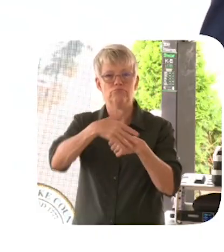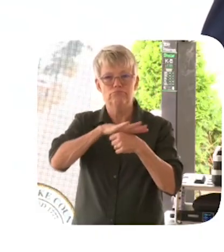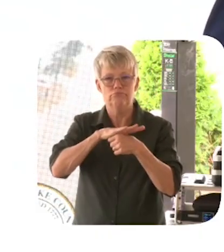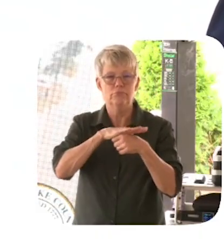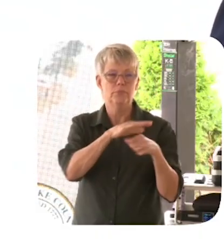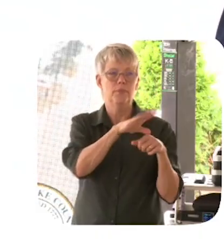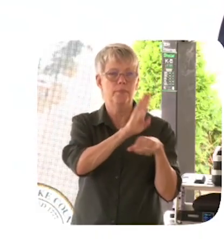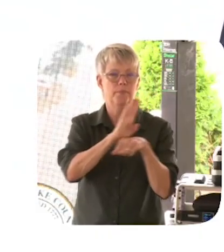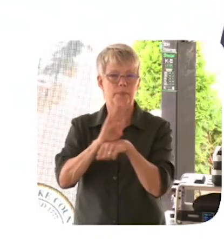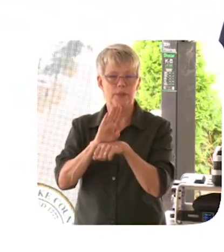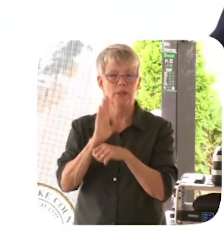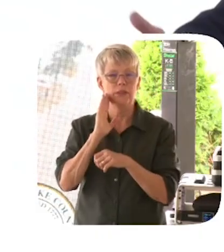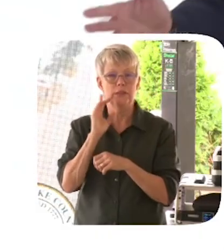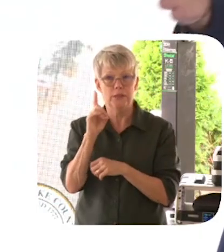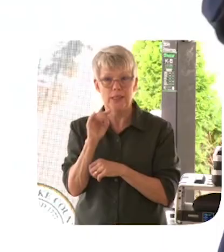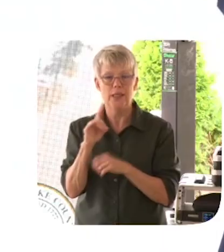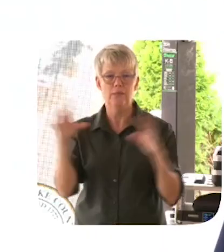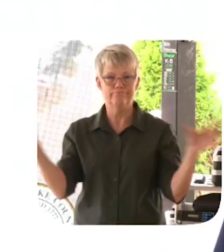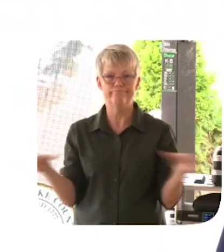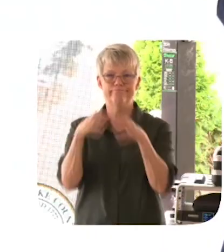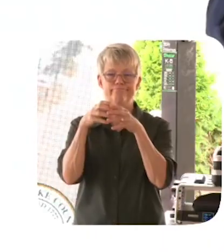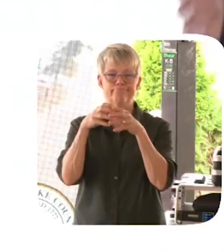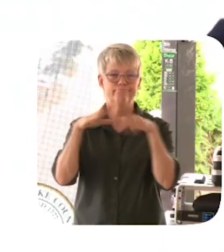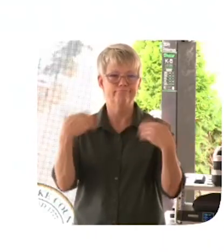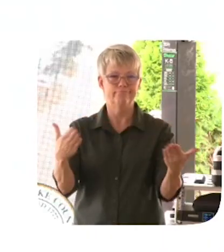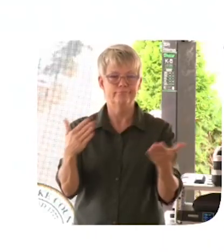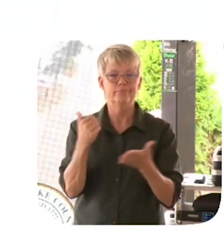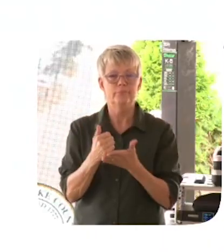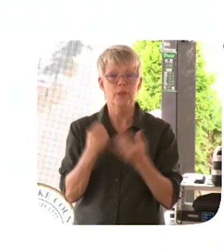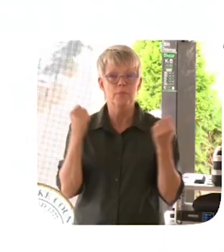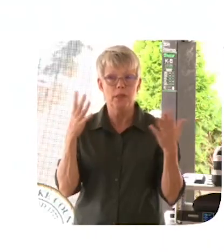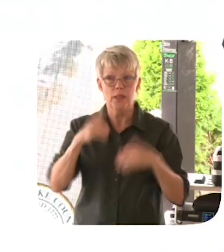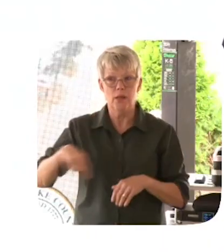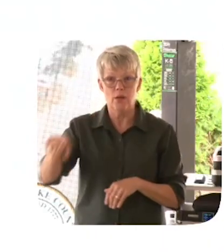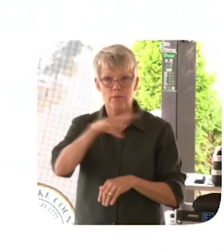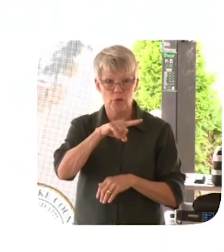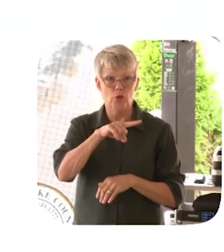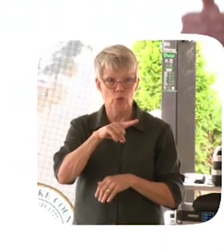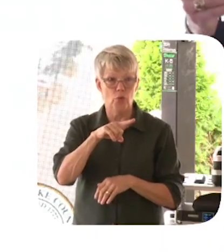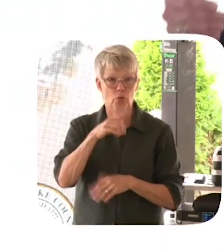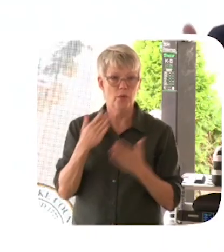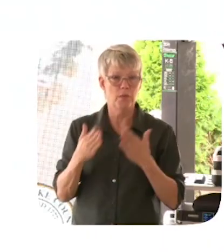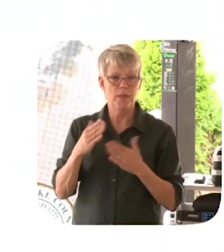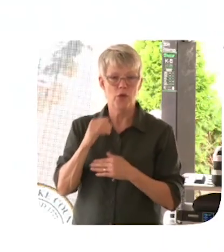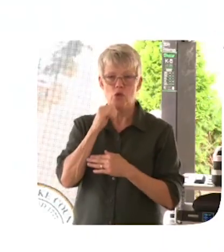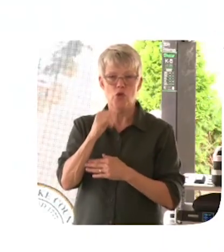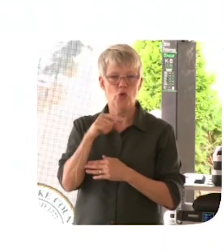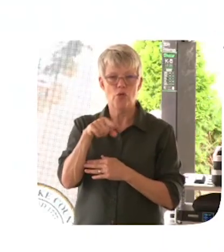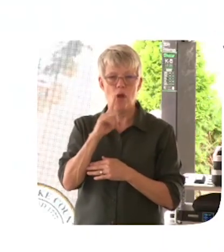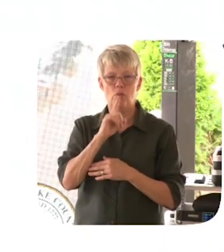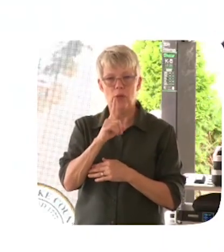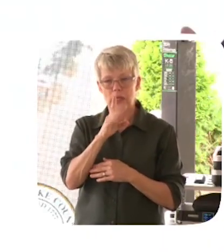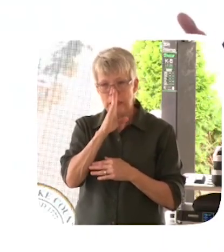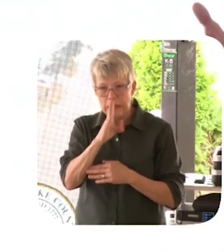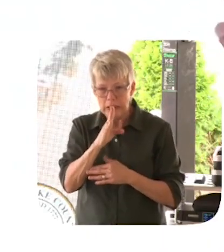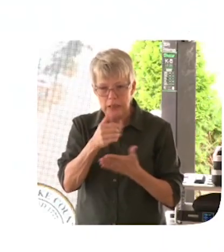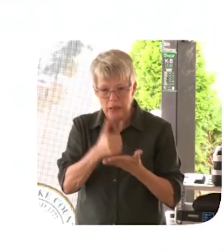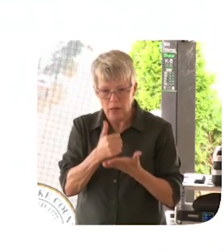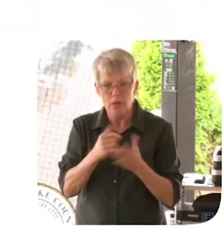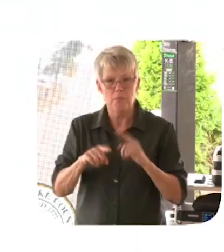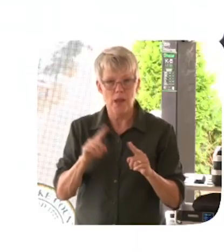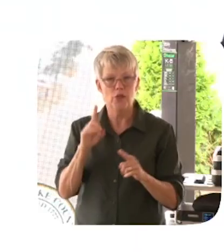forward to provide aid. Many of you, I suspect, sitting right here, maybe you weren't right on the front line, but you